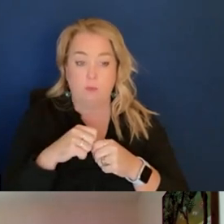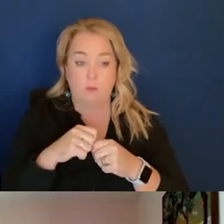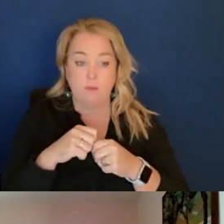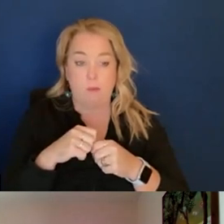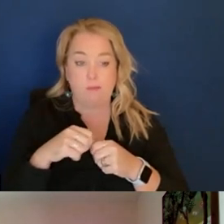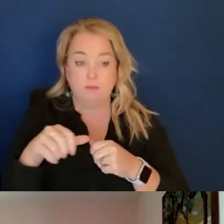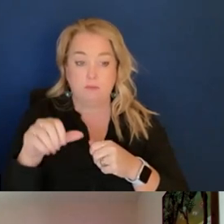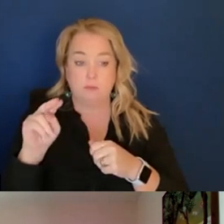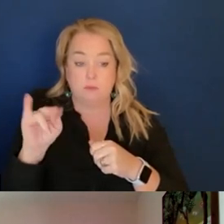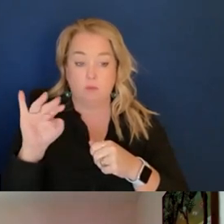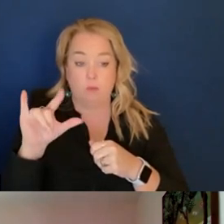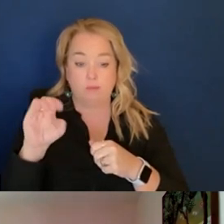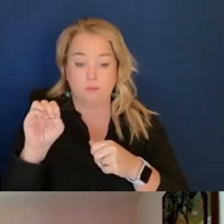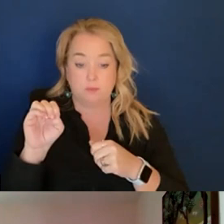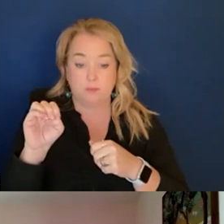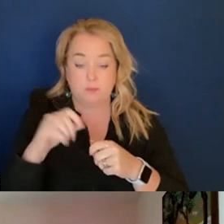We have Nicole,